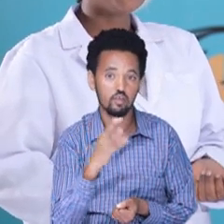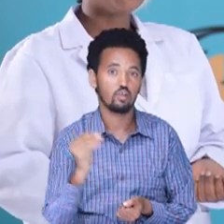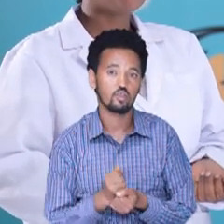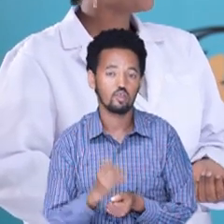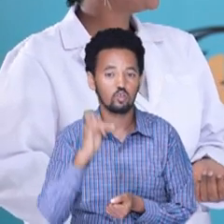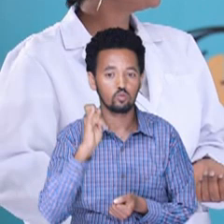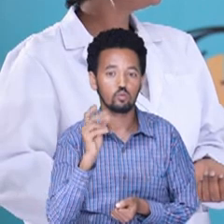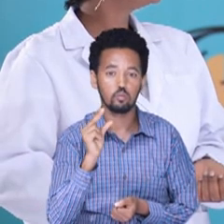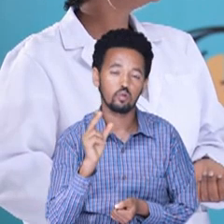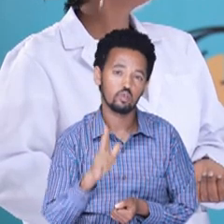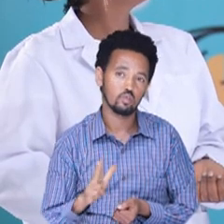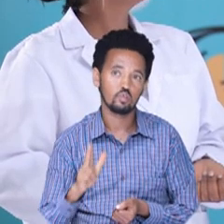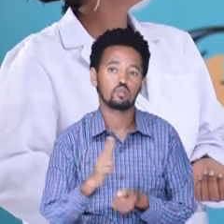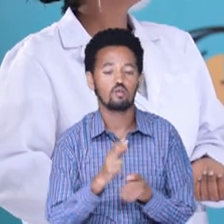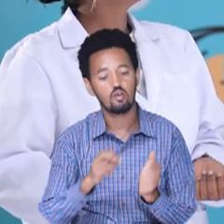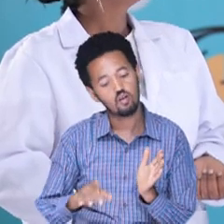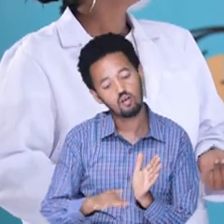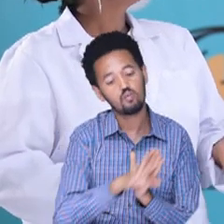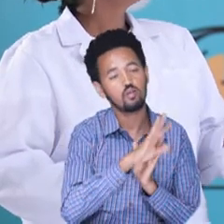Juba River.